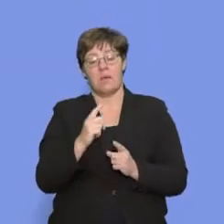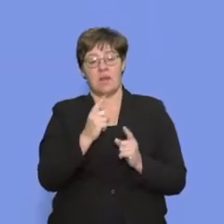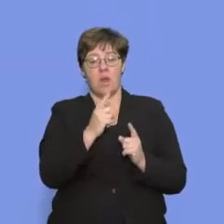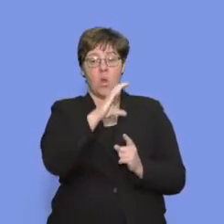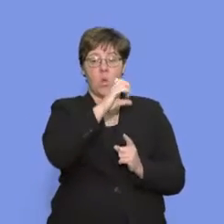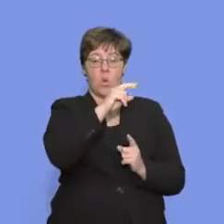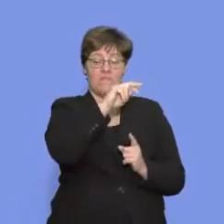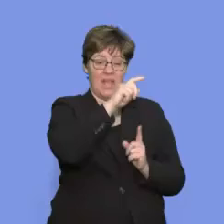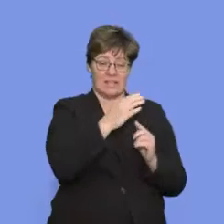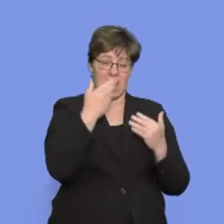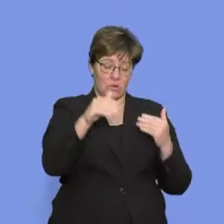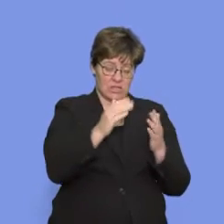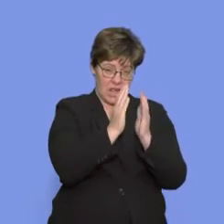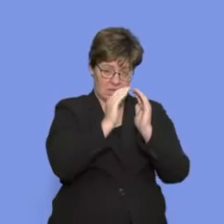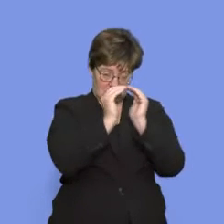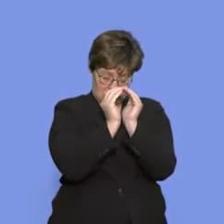there.